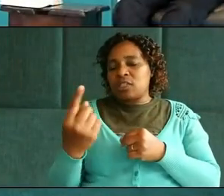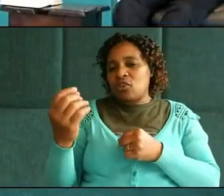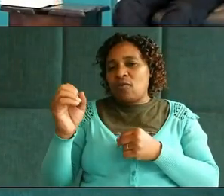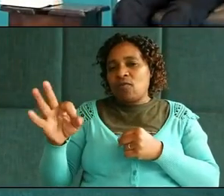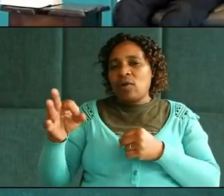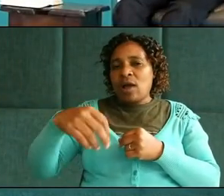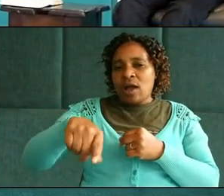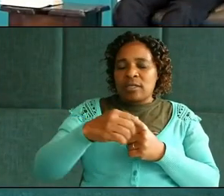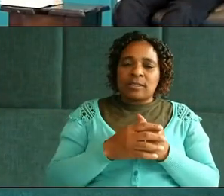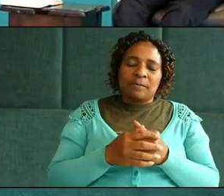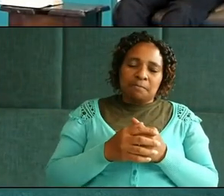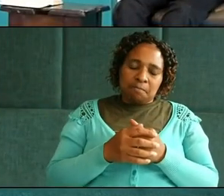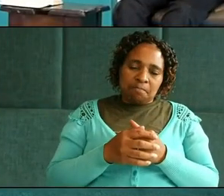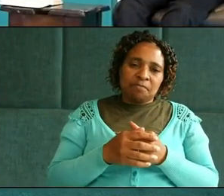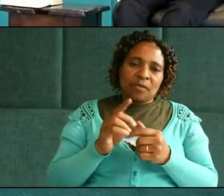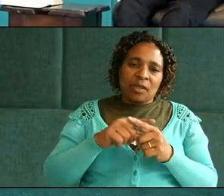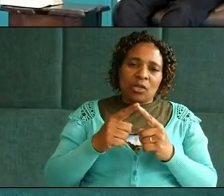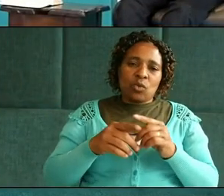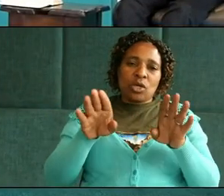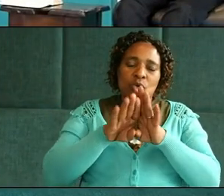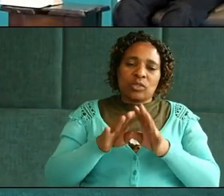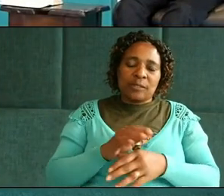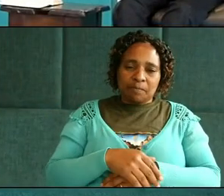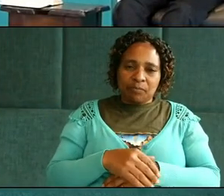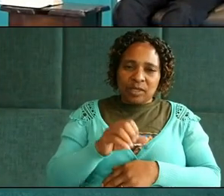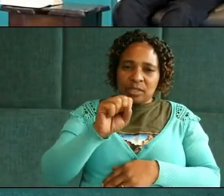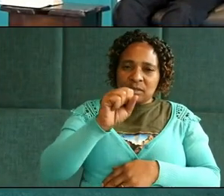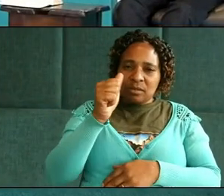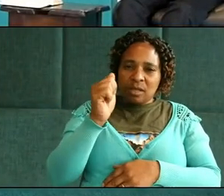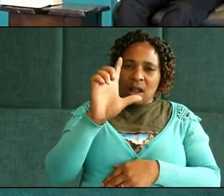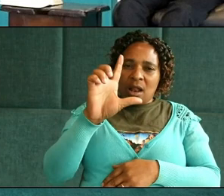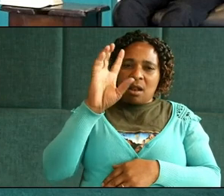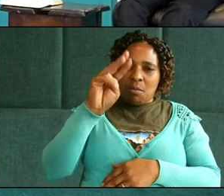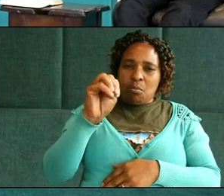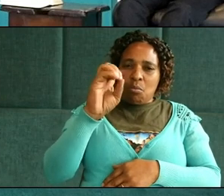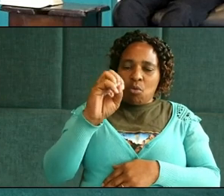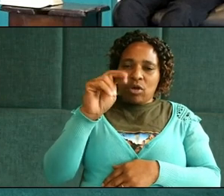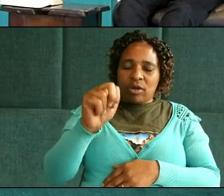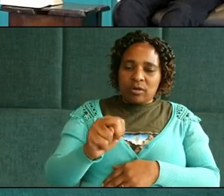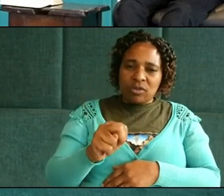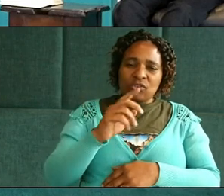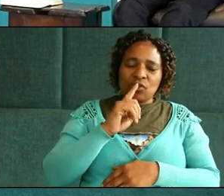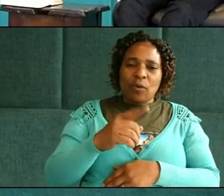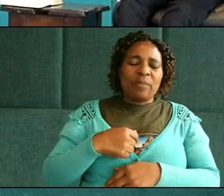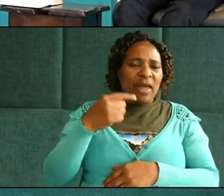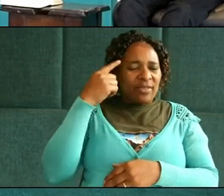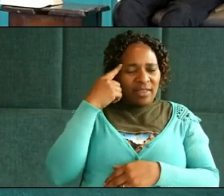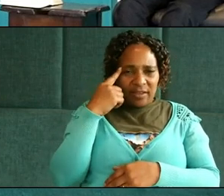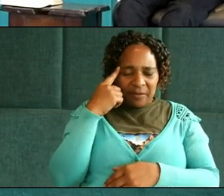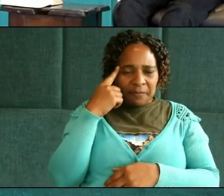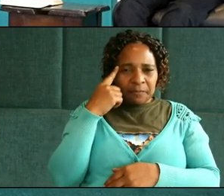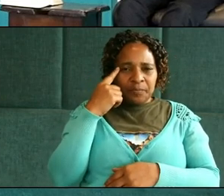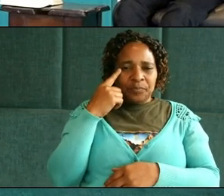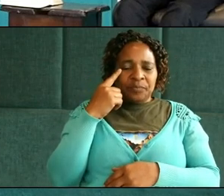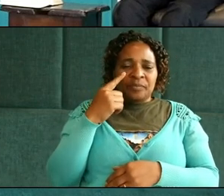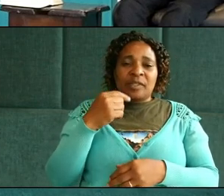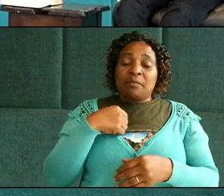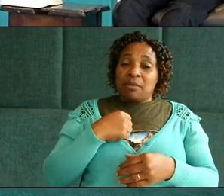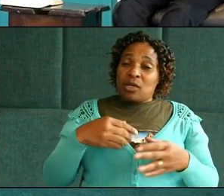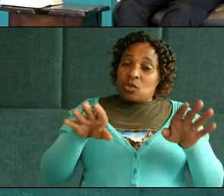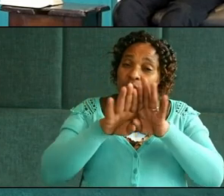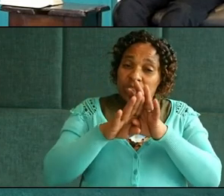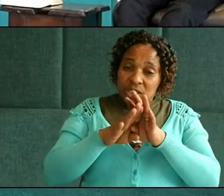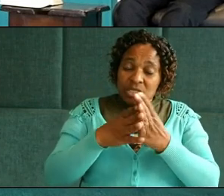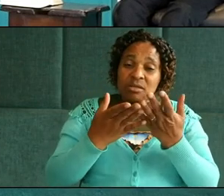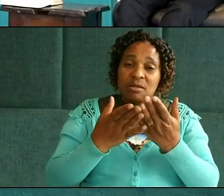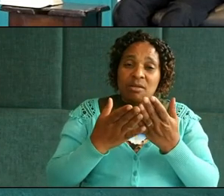us, and then we close. Salman. Okay, so I think for me, my parting shot